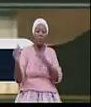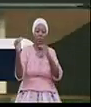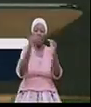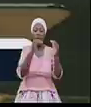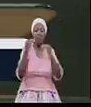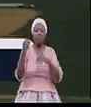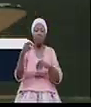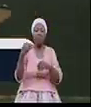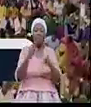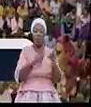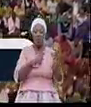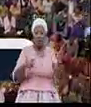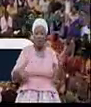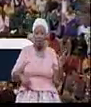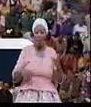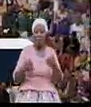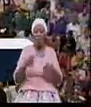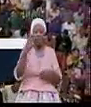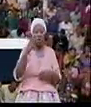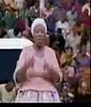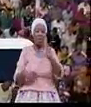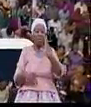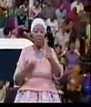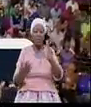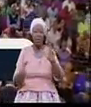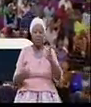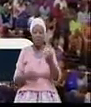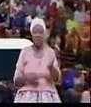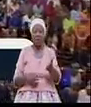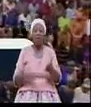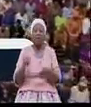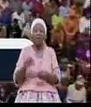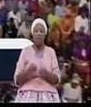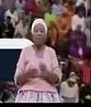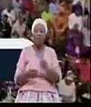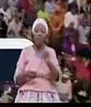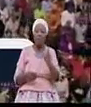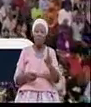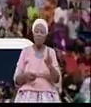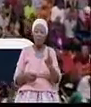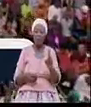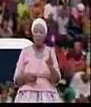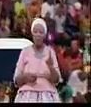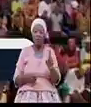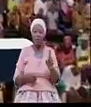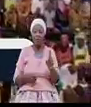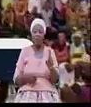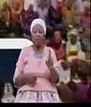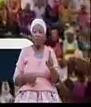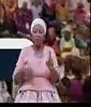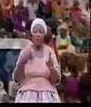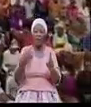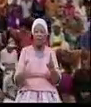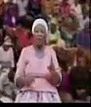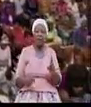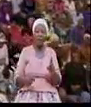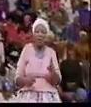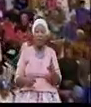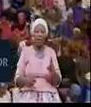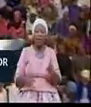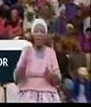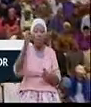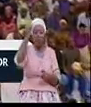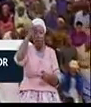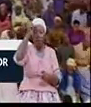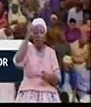of the Lord. We're looking at three things here. Number one, the discernment